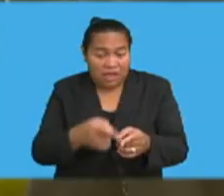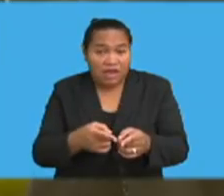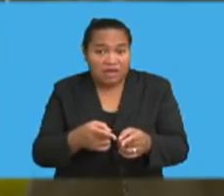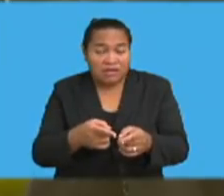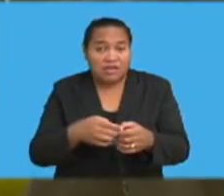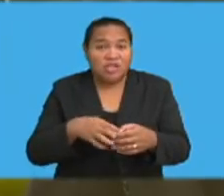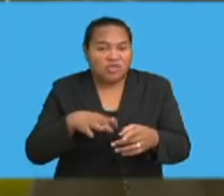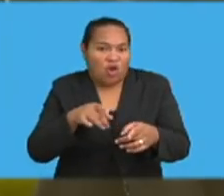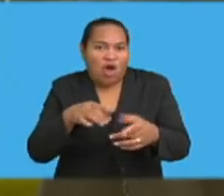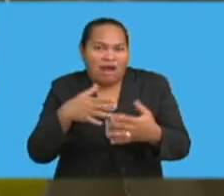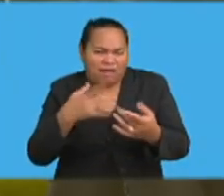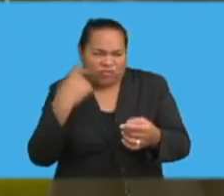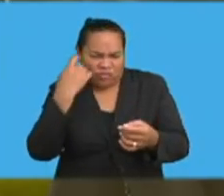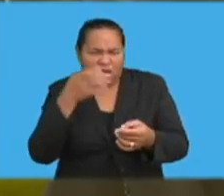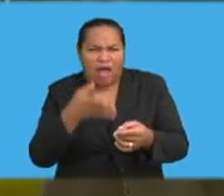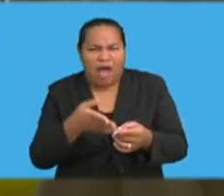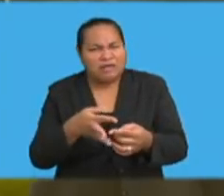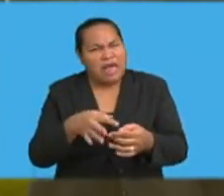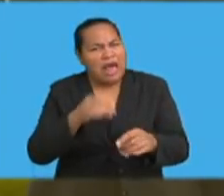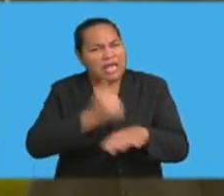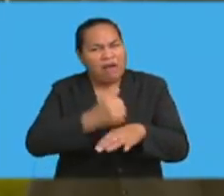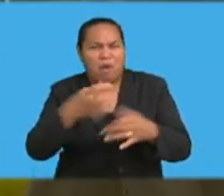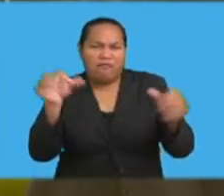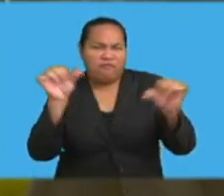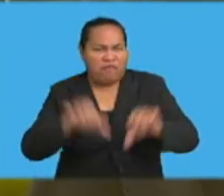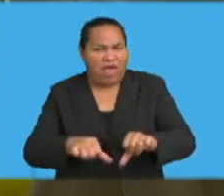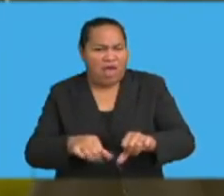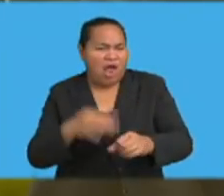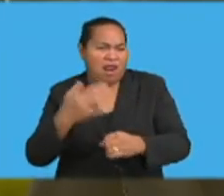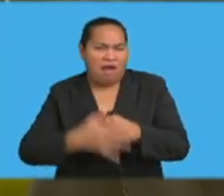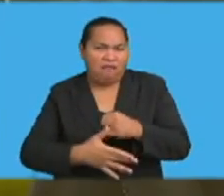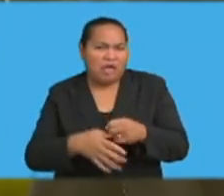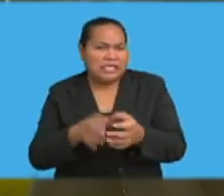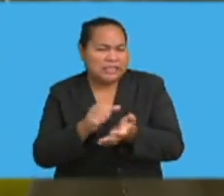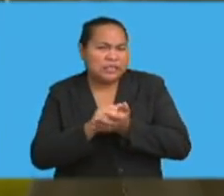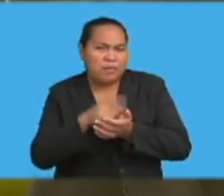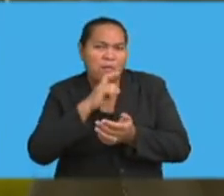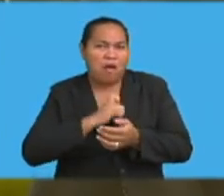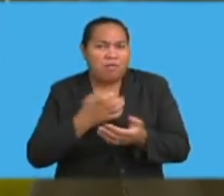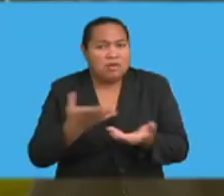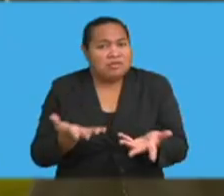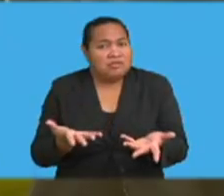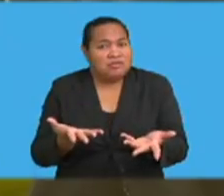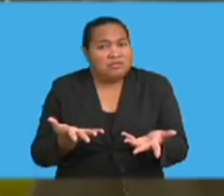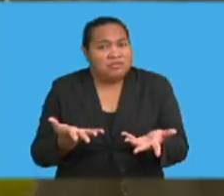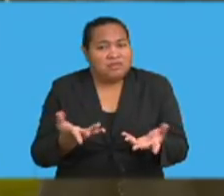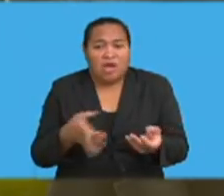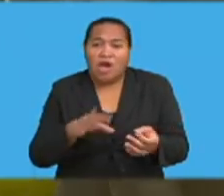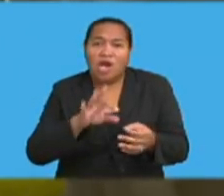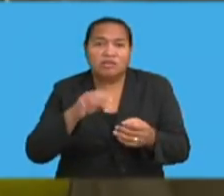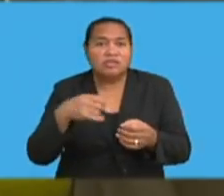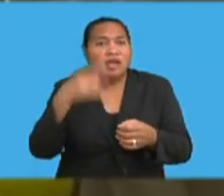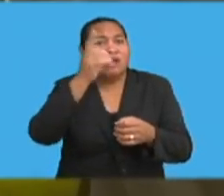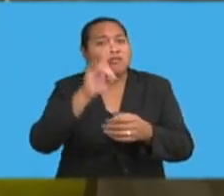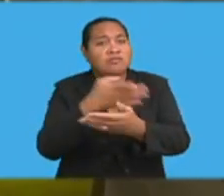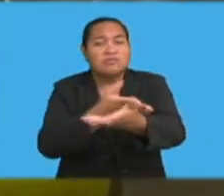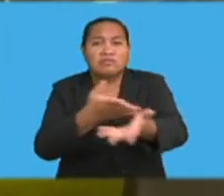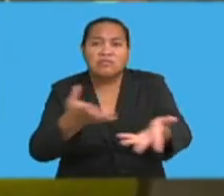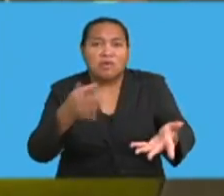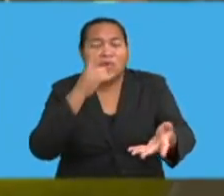raised concerns, including the failure by government to fulfill its promise to supply electricity to the residents. Madam